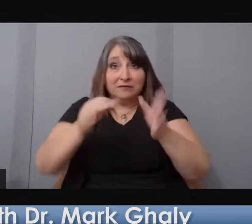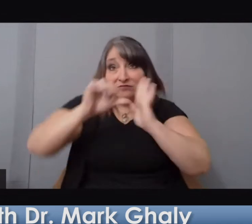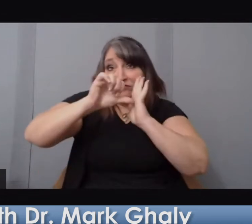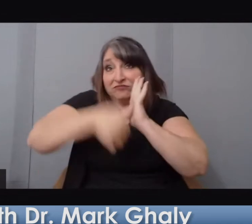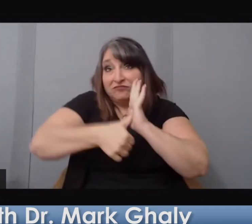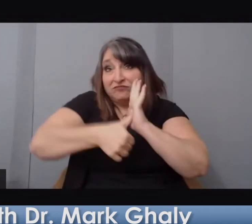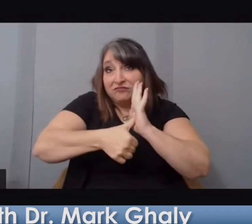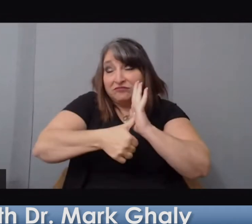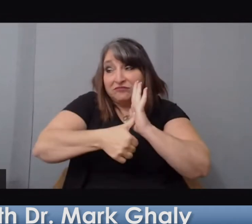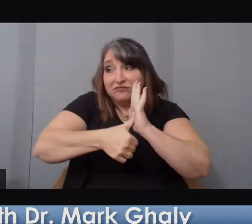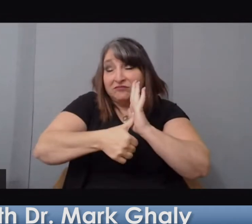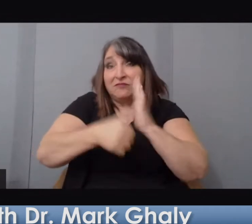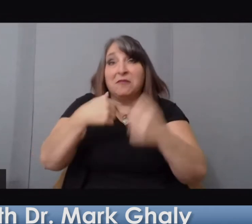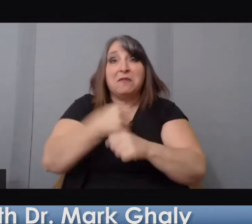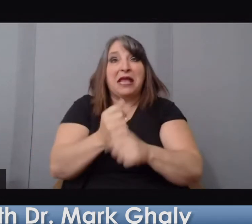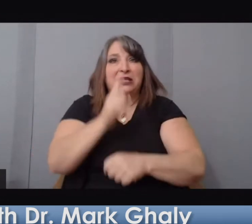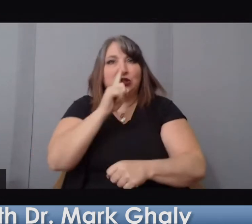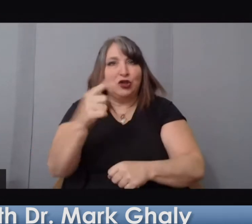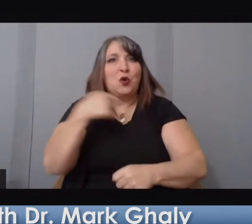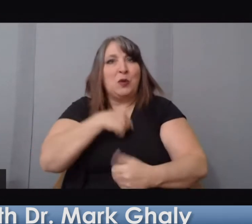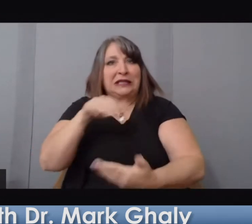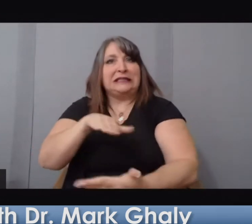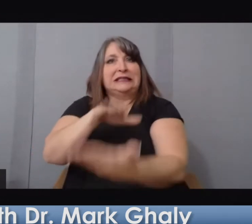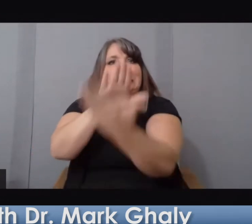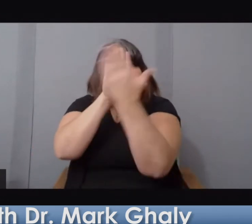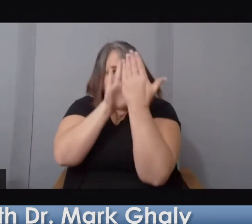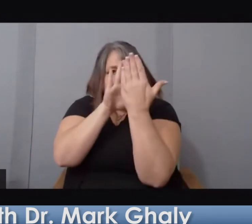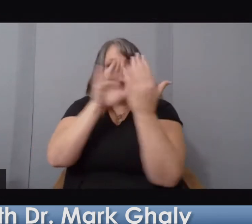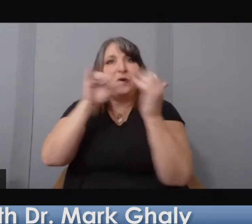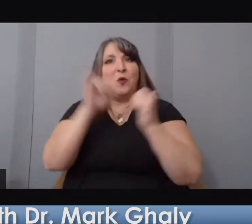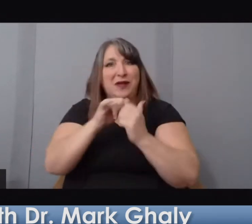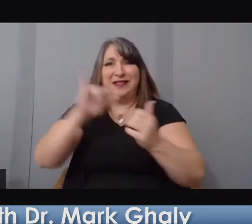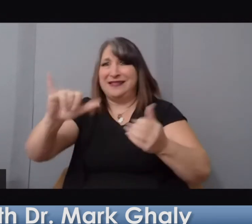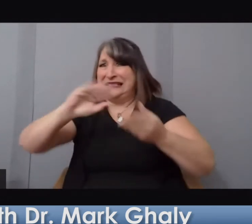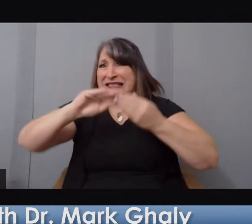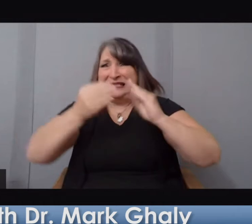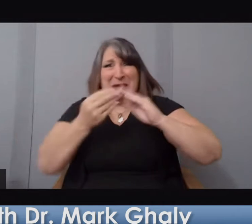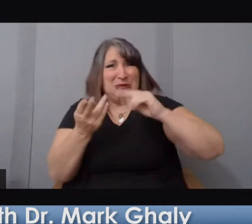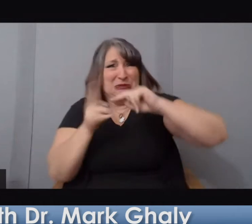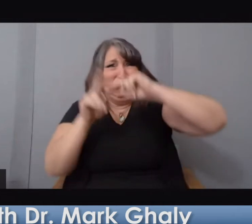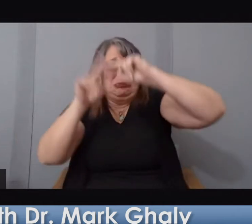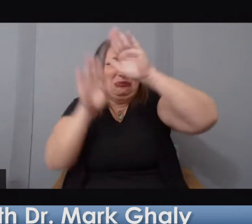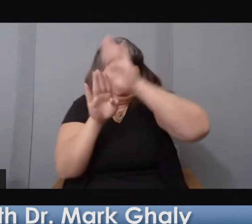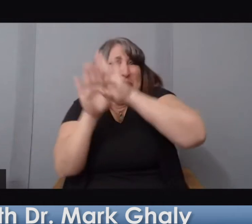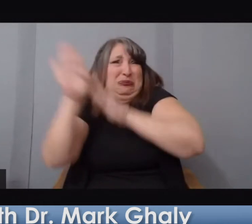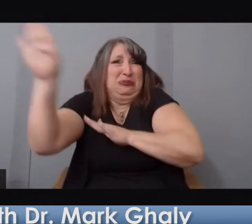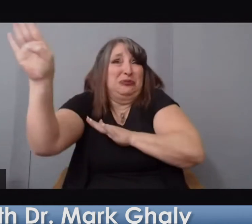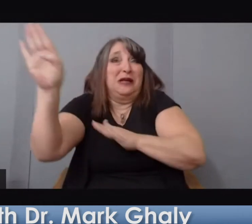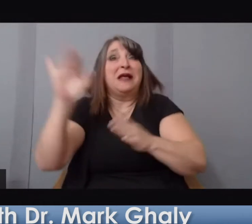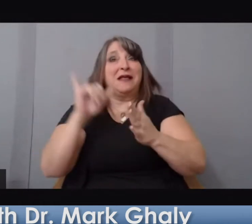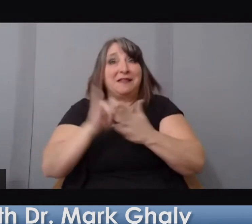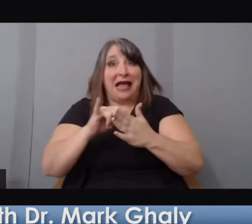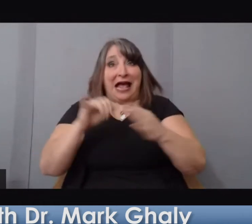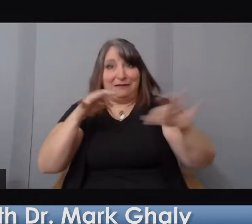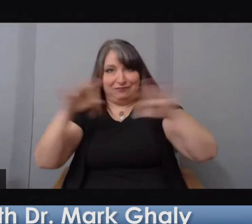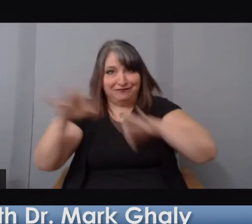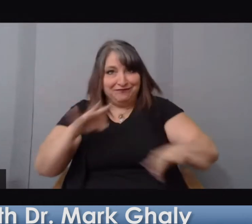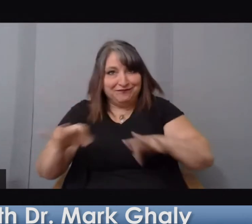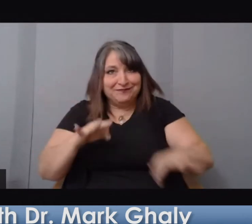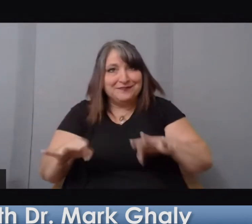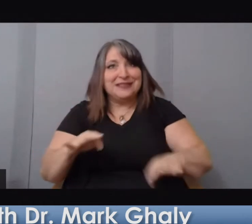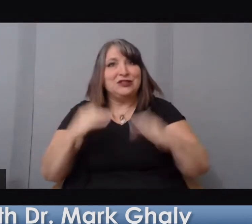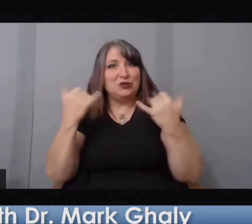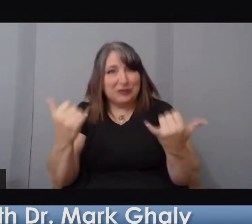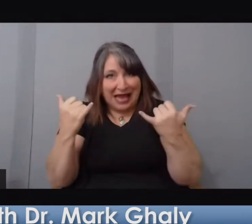we deal with the reality of surging cases, that the guidance that I provided today and that we've been working on with